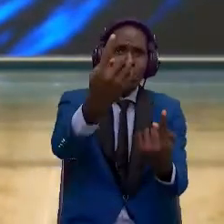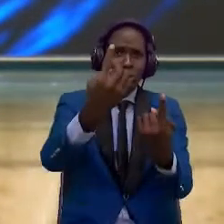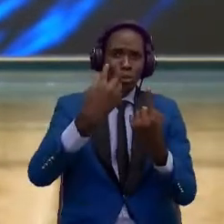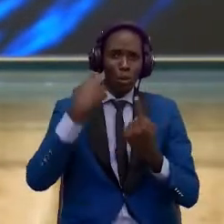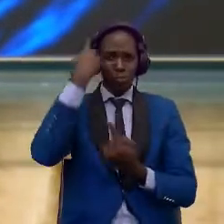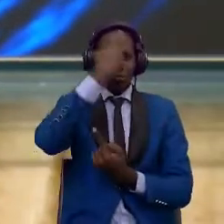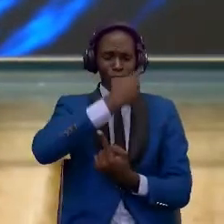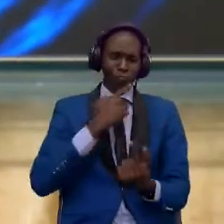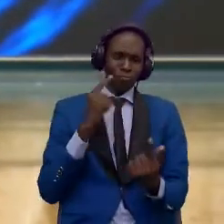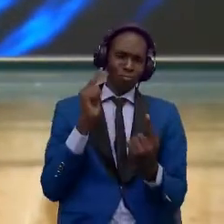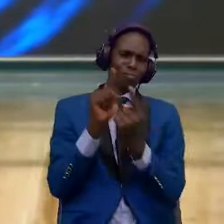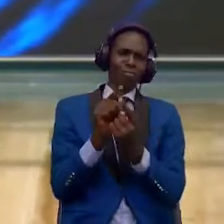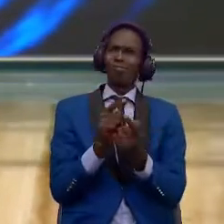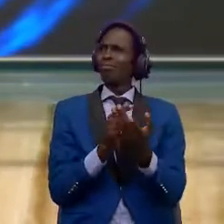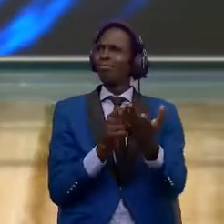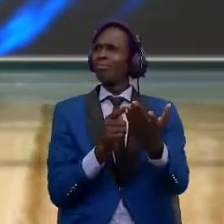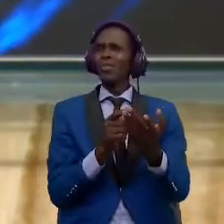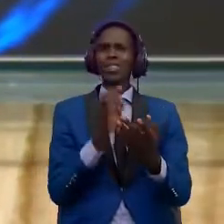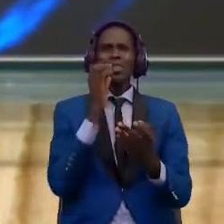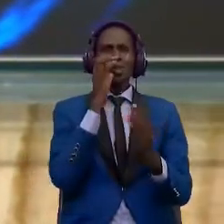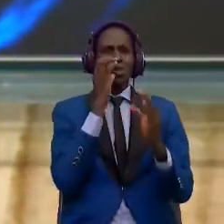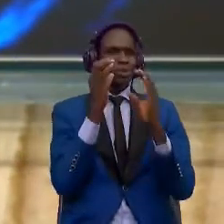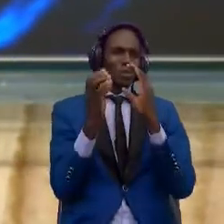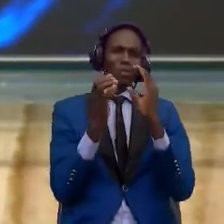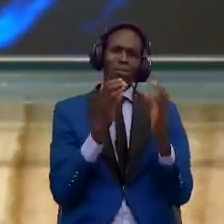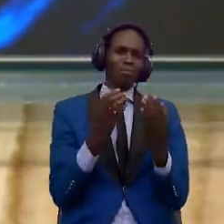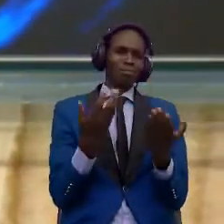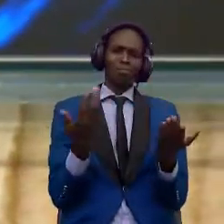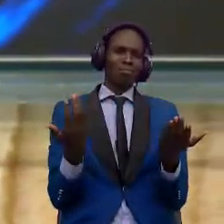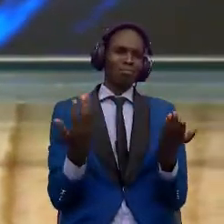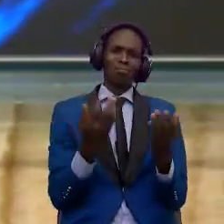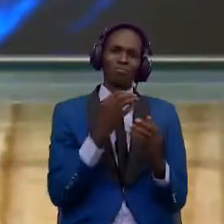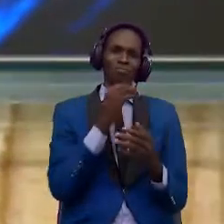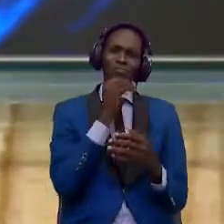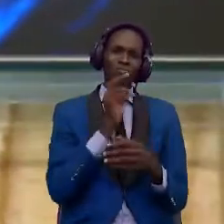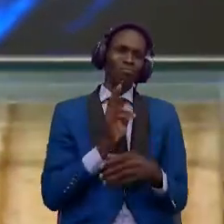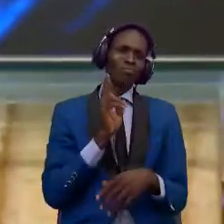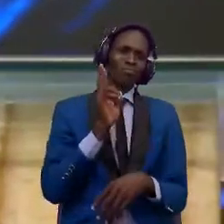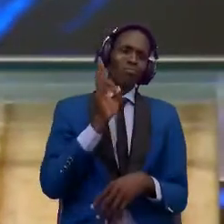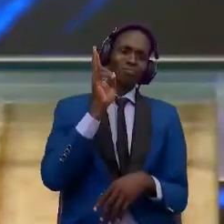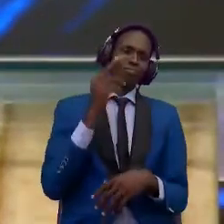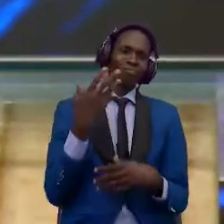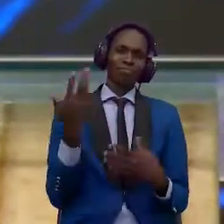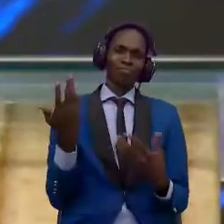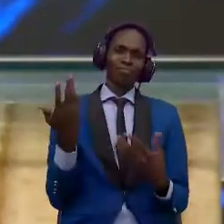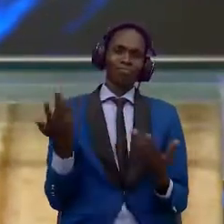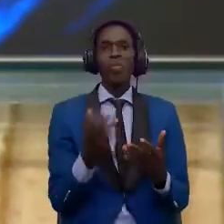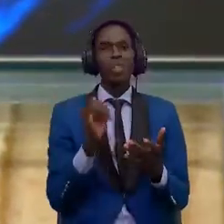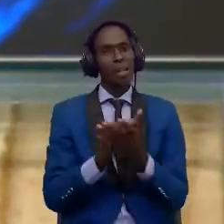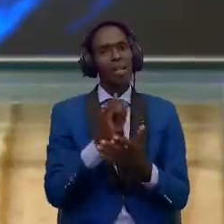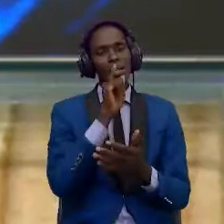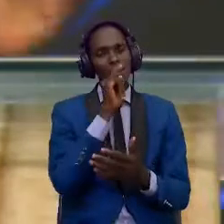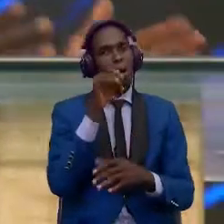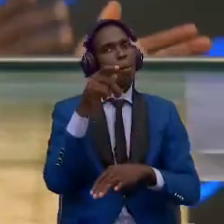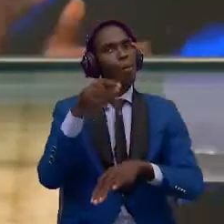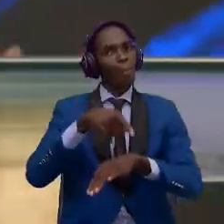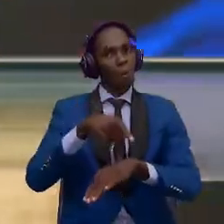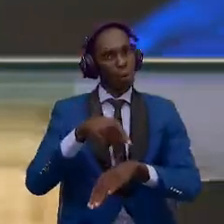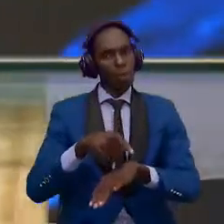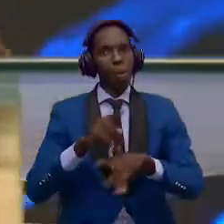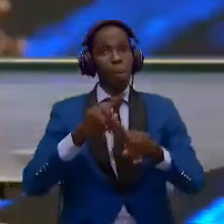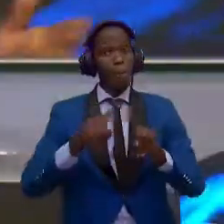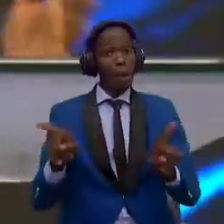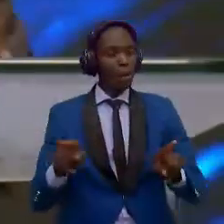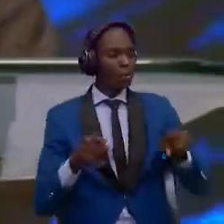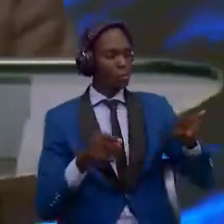the Gentiles? His speech to them is contemptible. That's Paul. Now come to